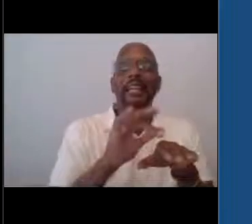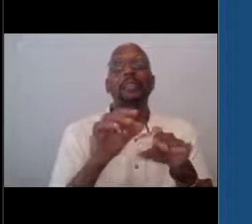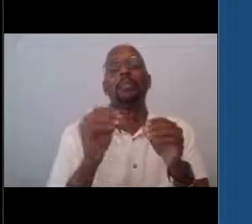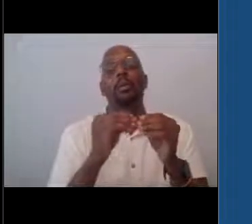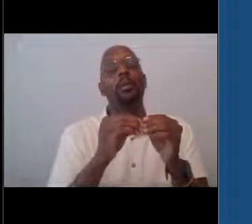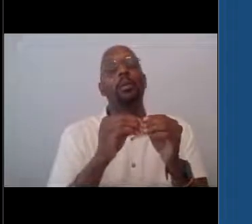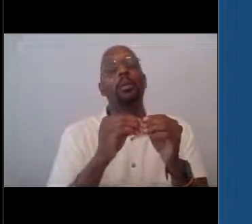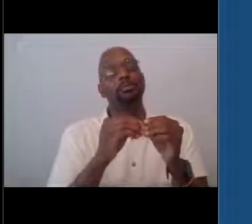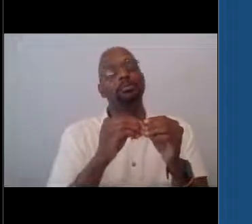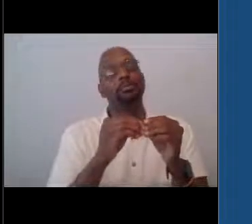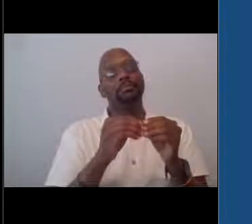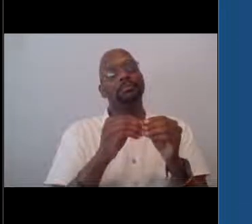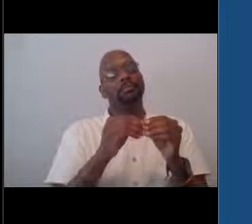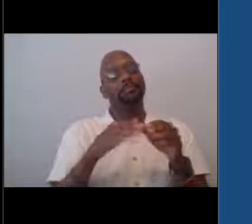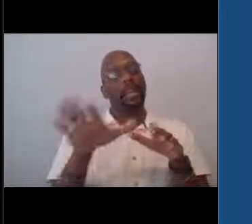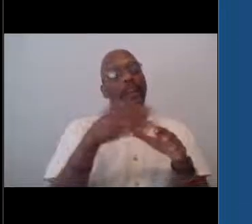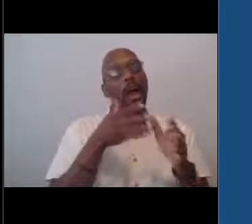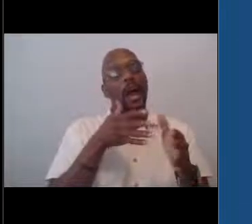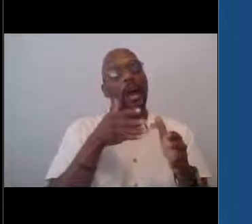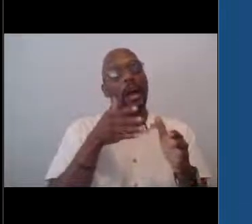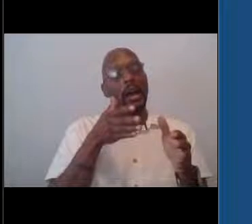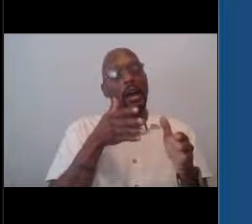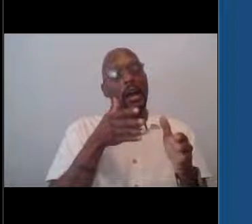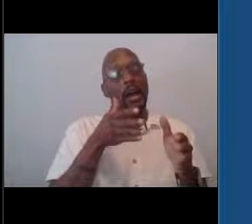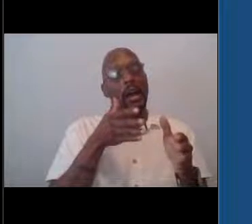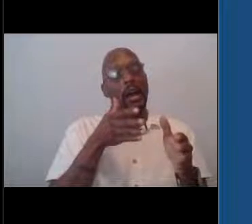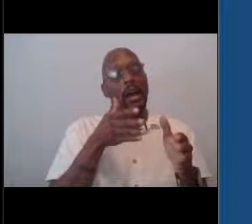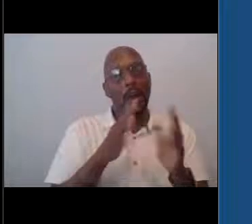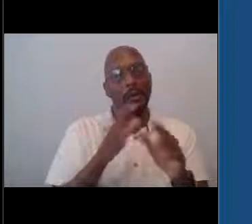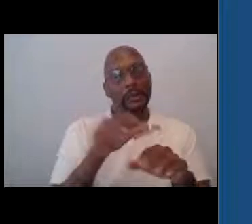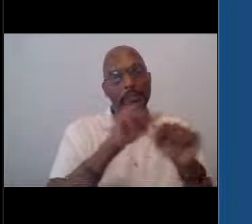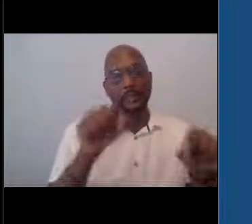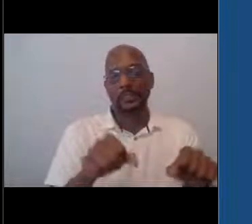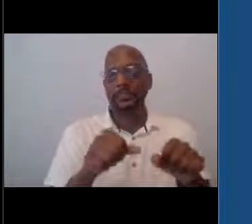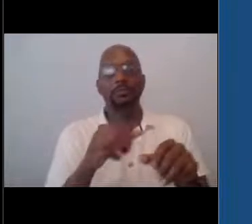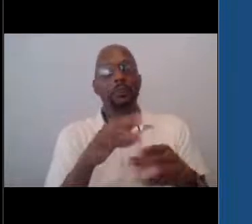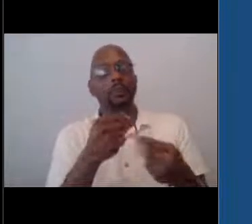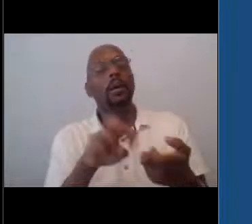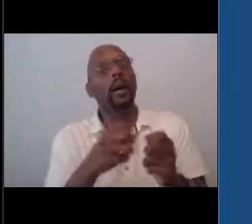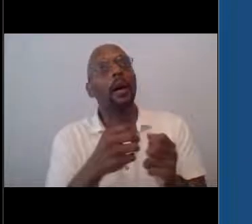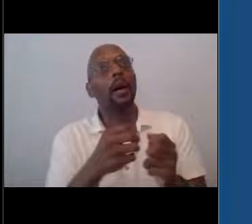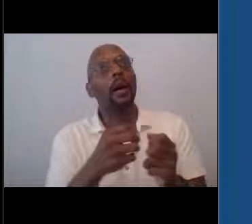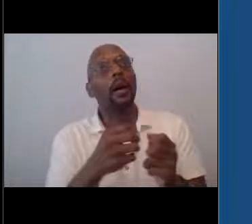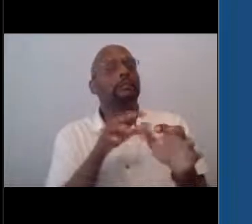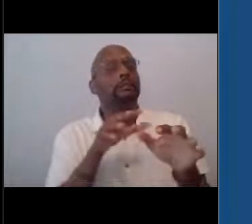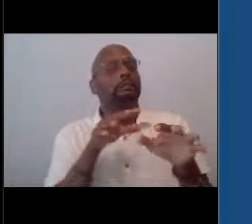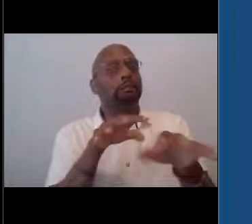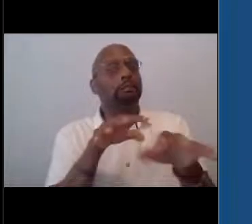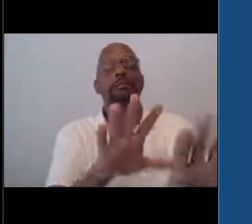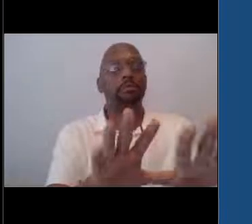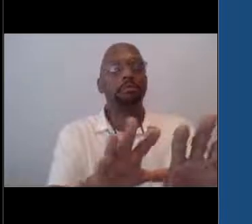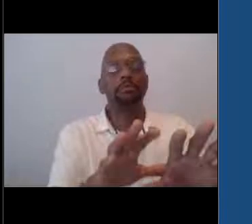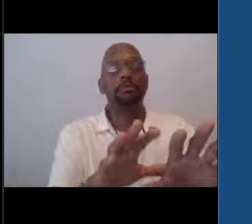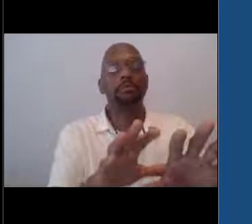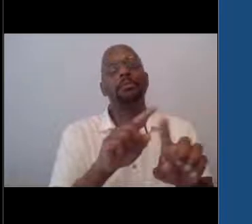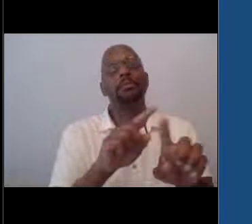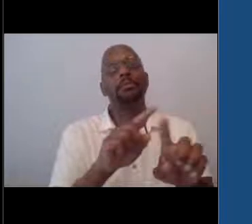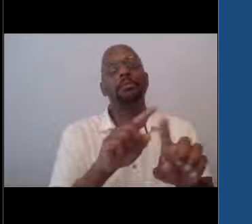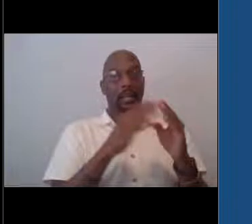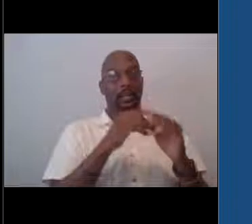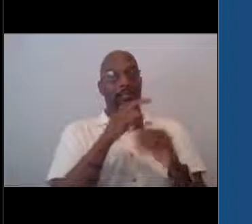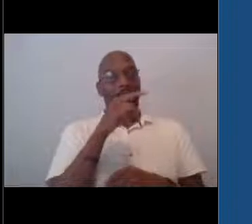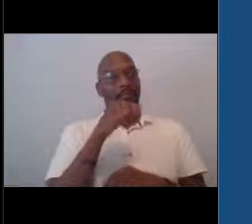system to solve our congestion challenges. But the conference over the couple of